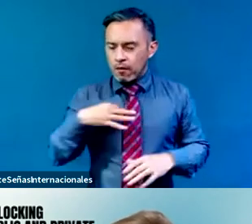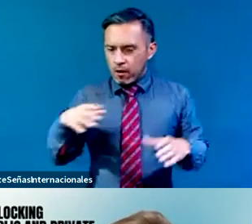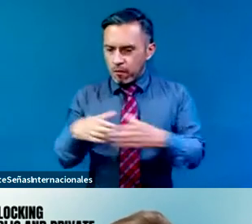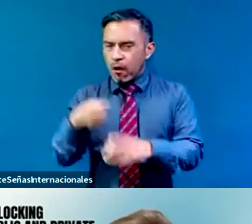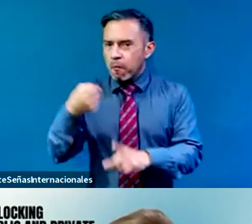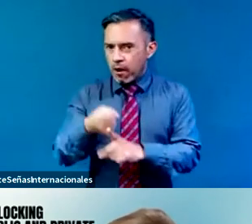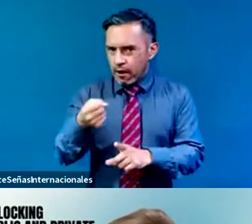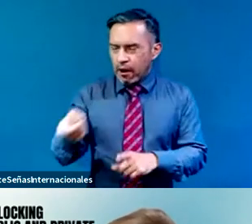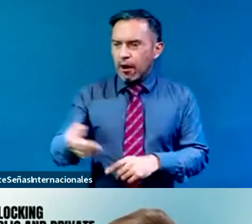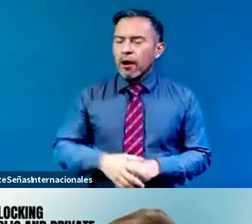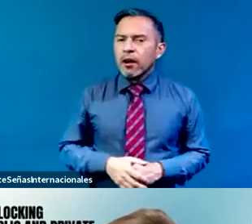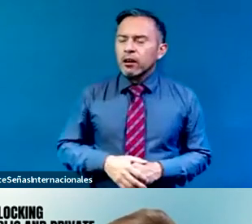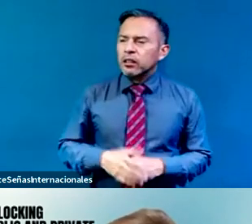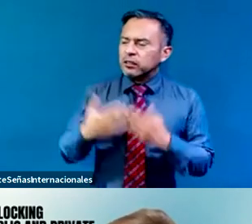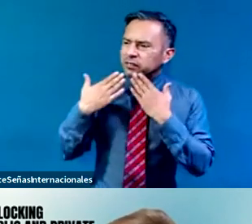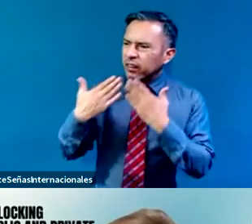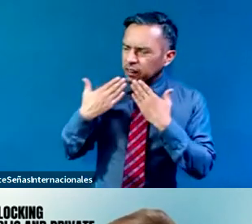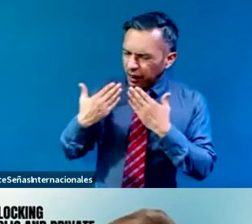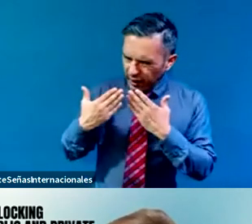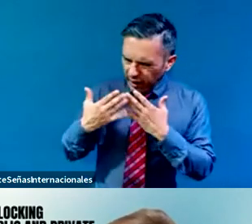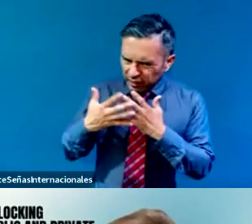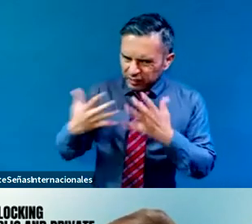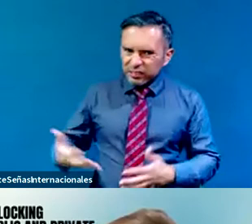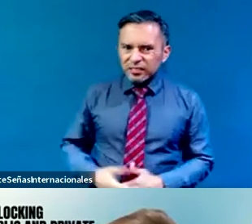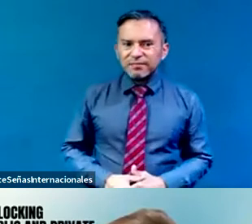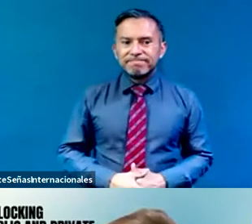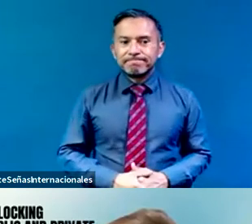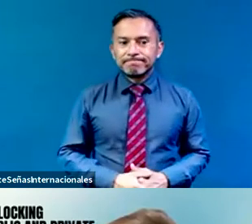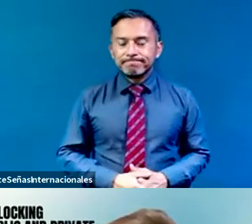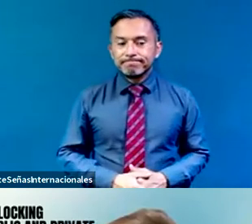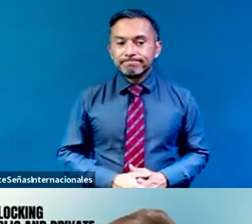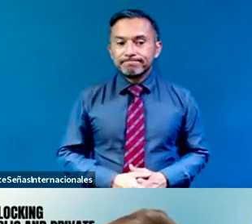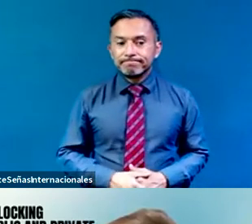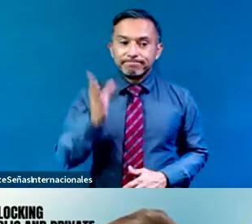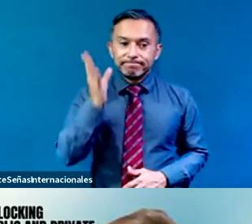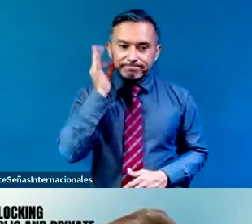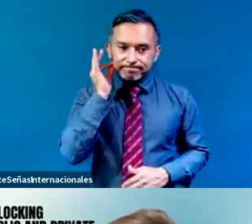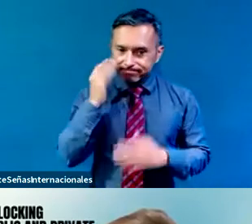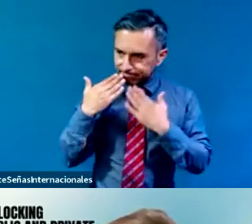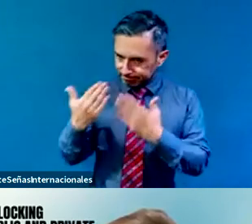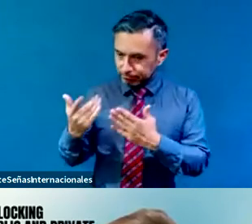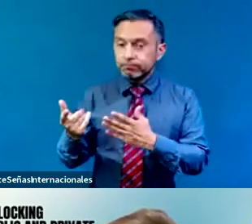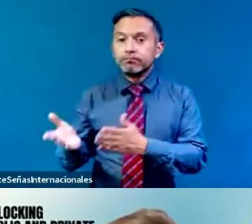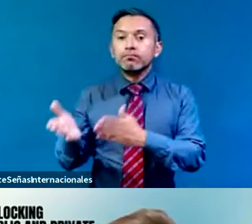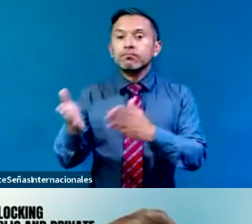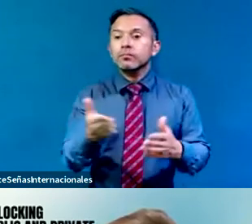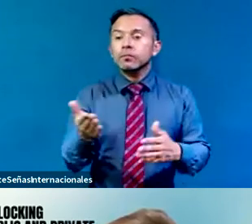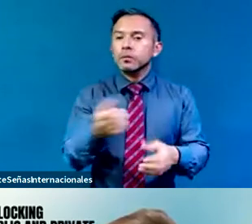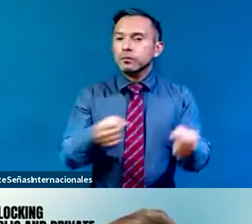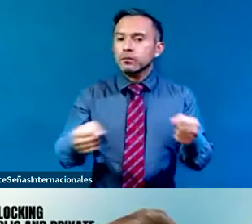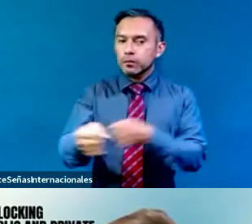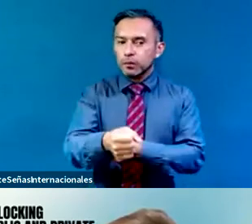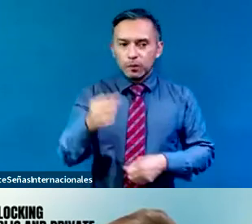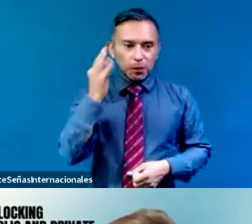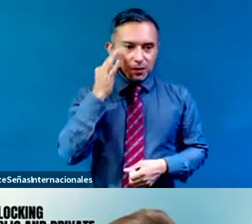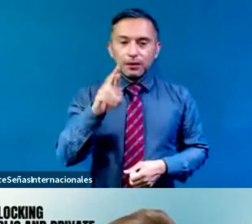Thank you so much, Ms. Najmi. And now I would like to invite Ms. Reyes to speak about inclusive economies.